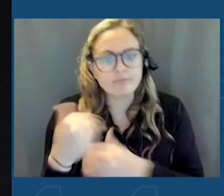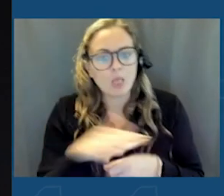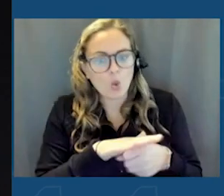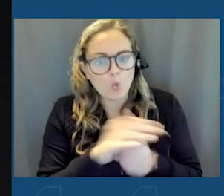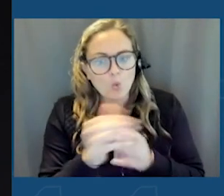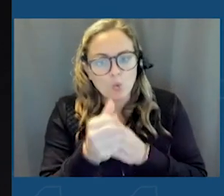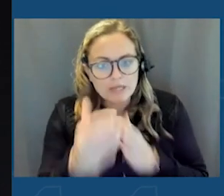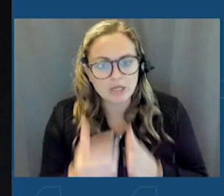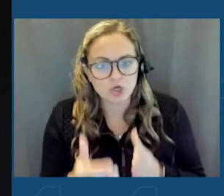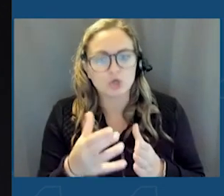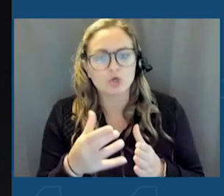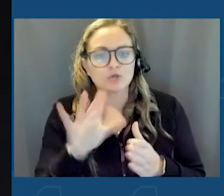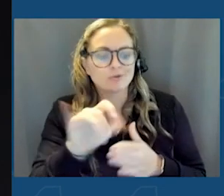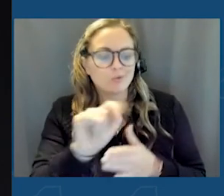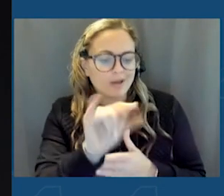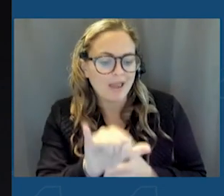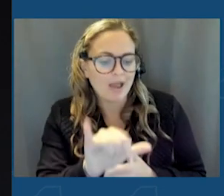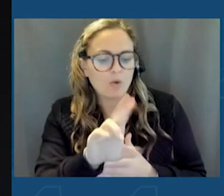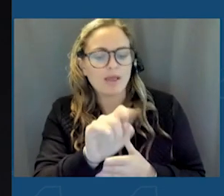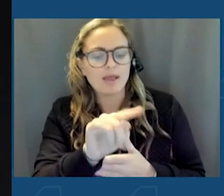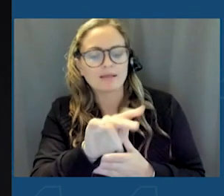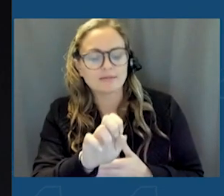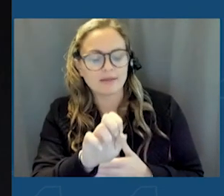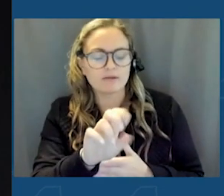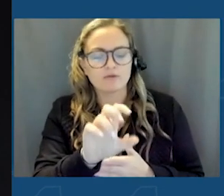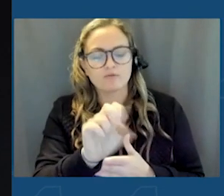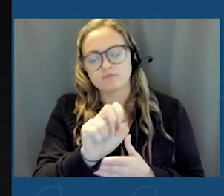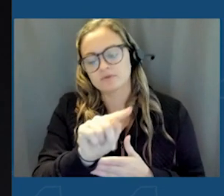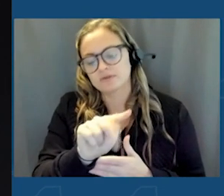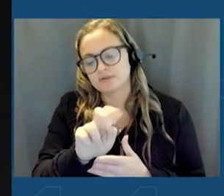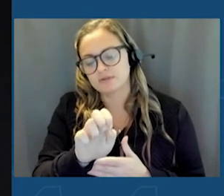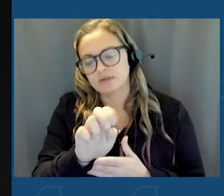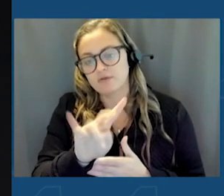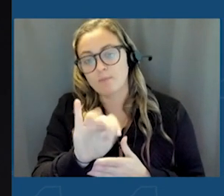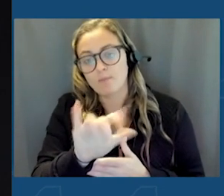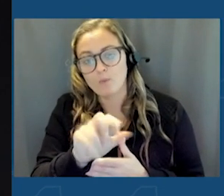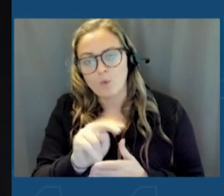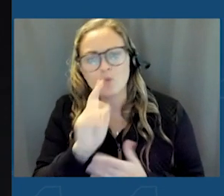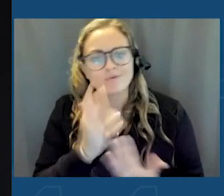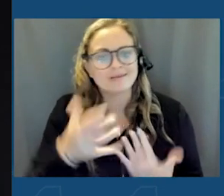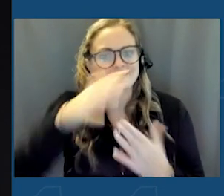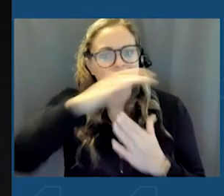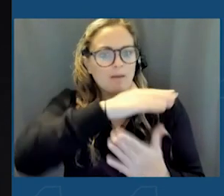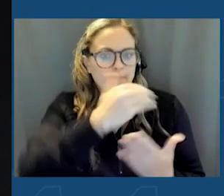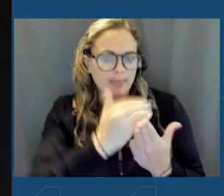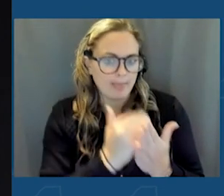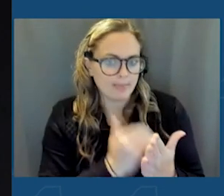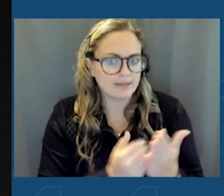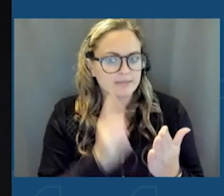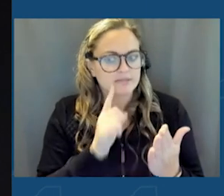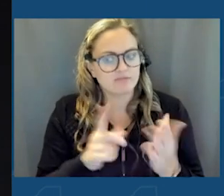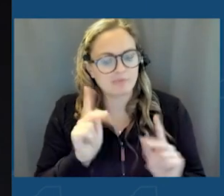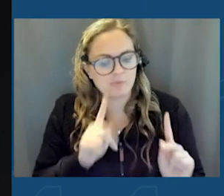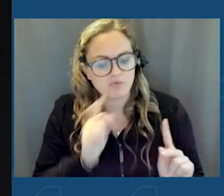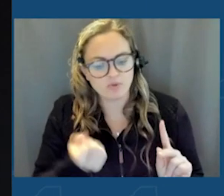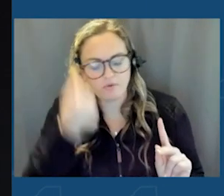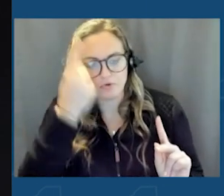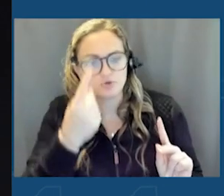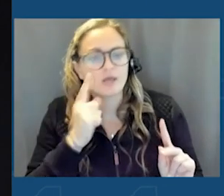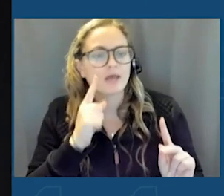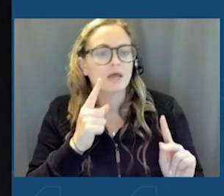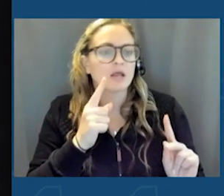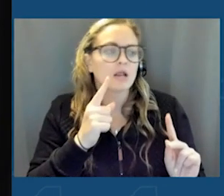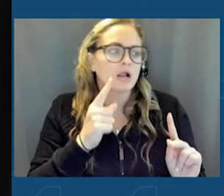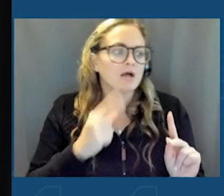leaders, and your county executive, Steve Bellone, is at the top of that list in terms of people who understand the importance of the legacy